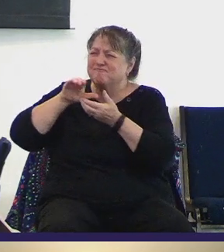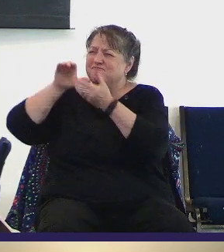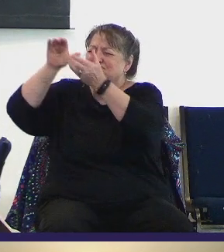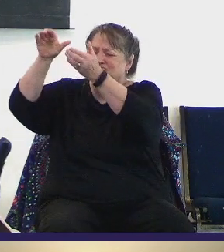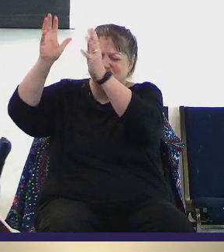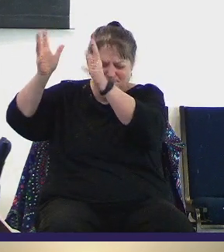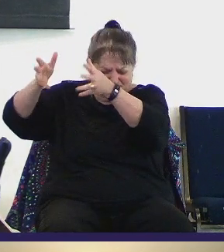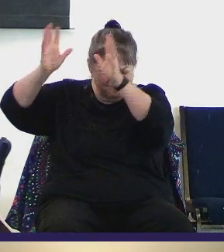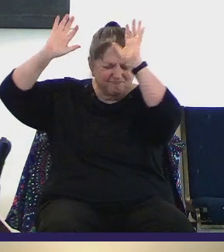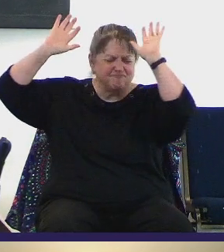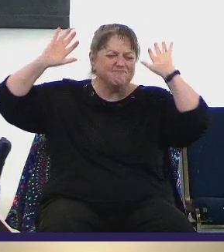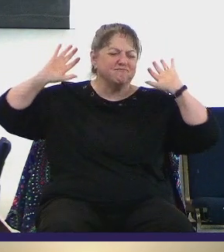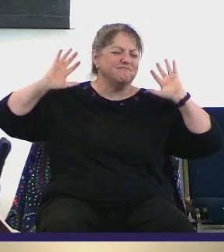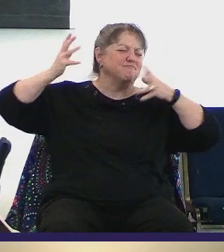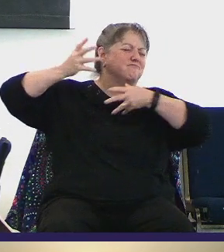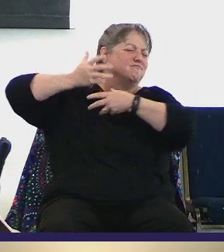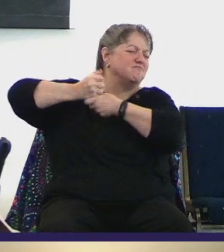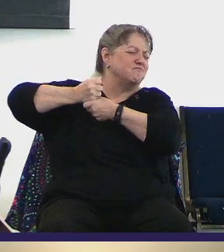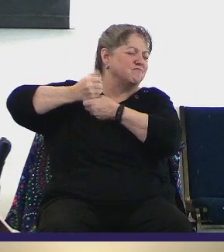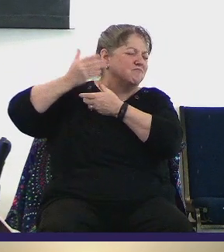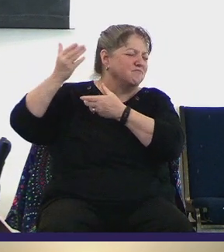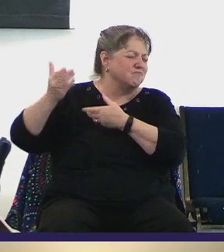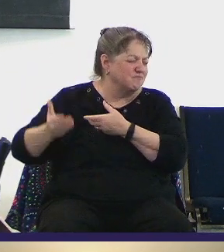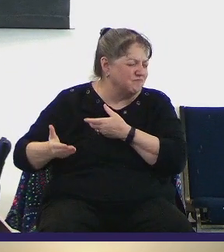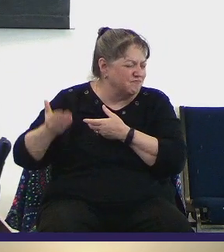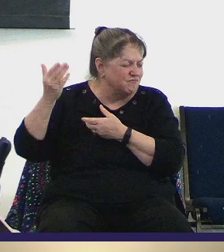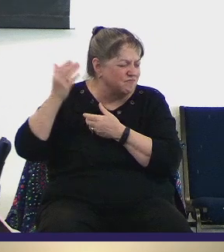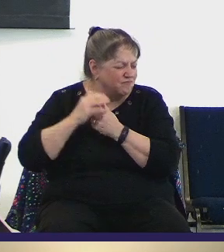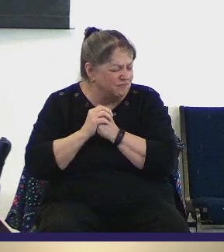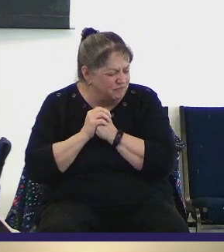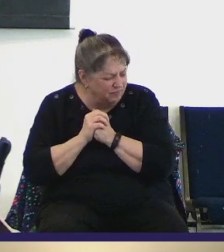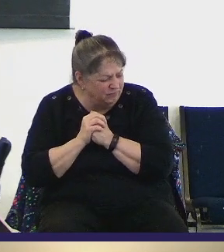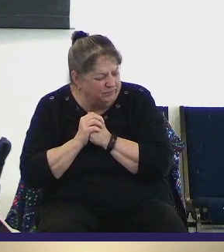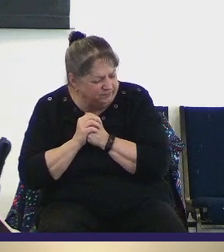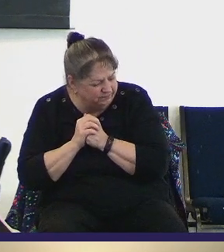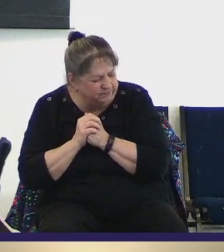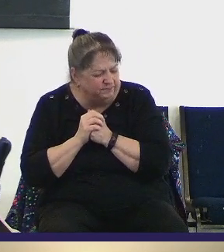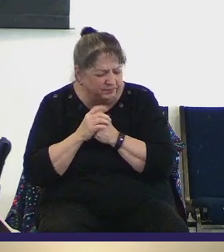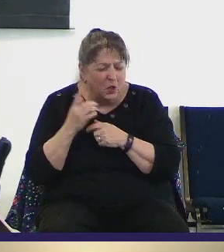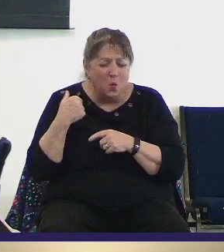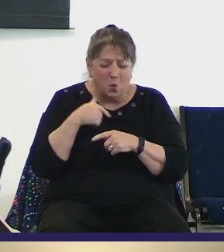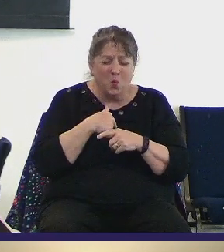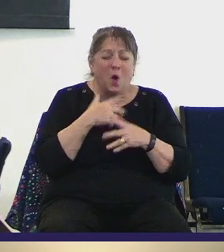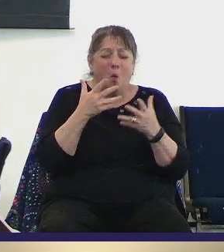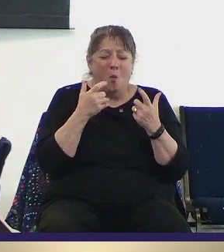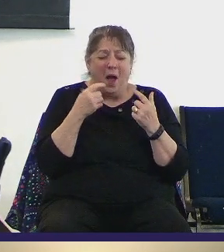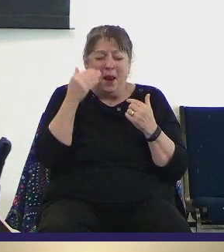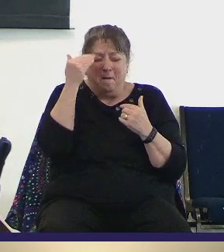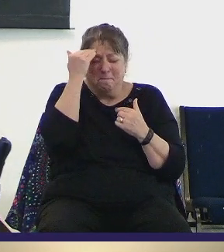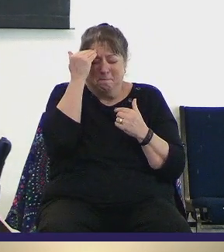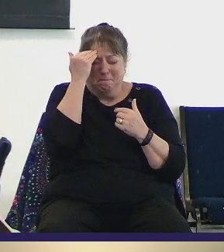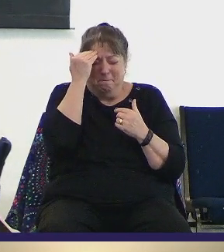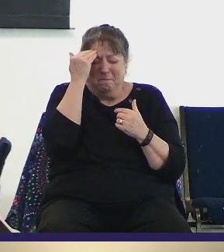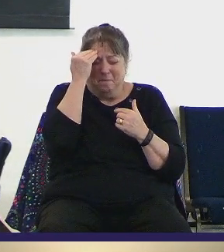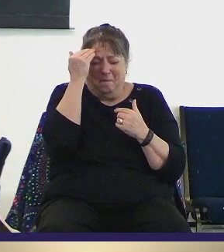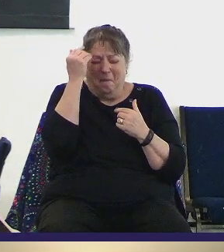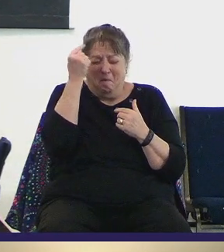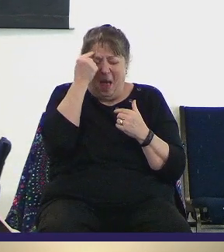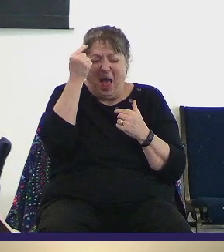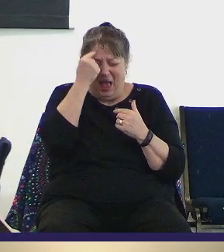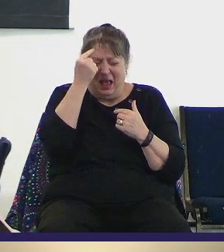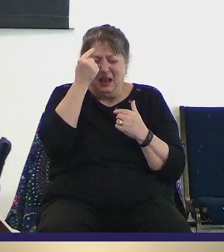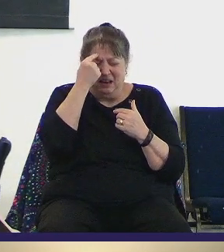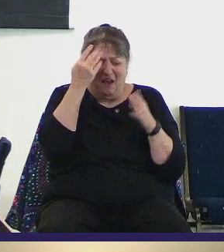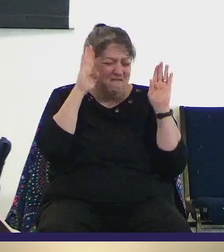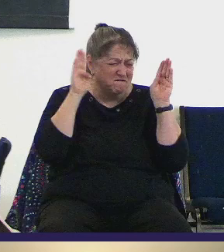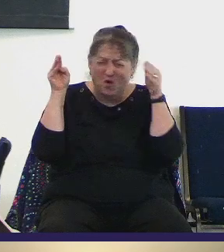us about and will some more on discipleship, if it's that mindset that we need to have personally, individually, and corporately as a church, as a